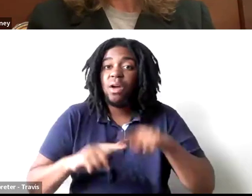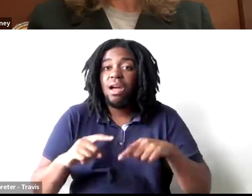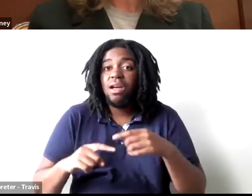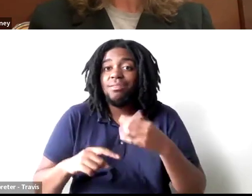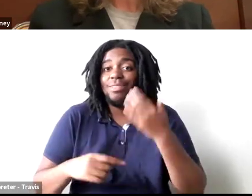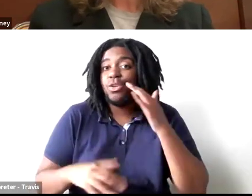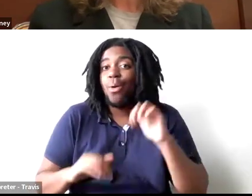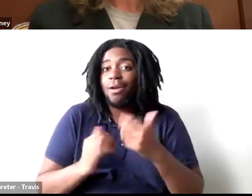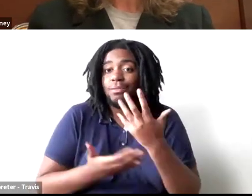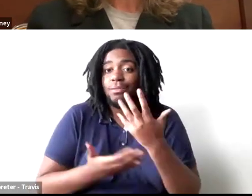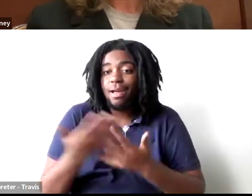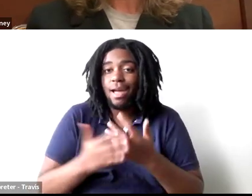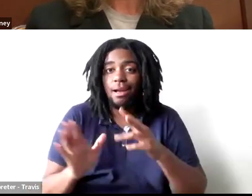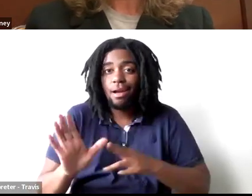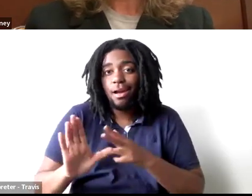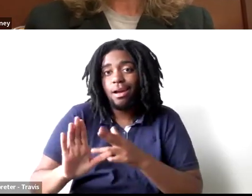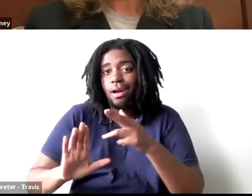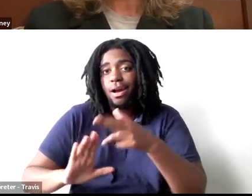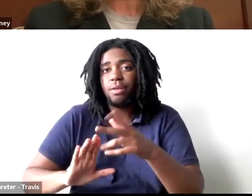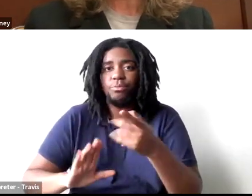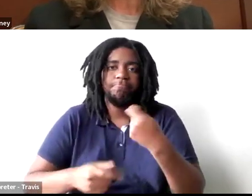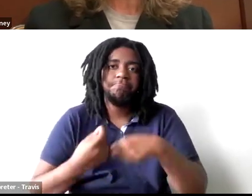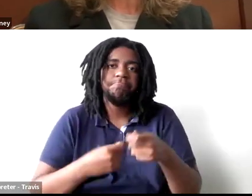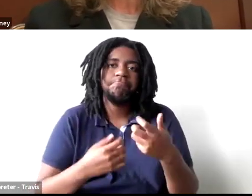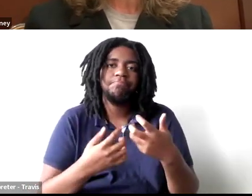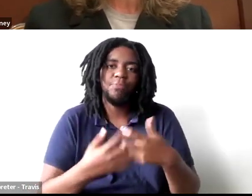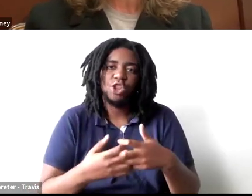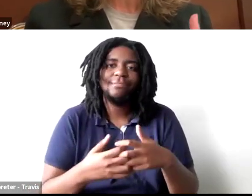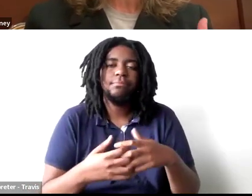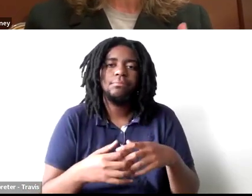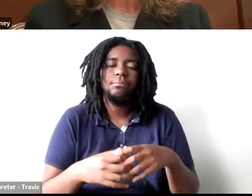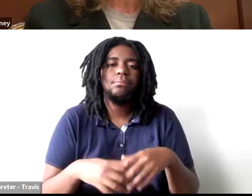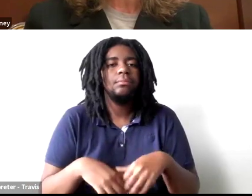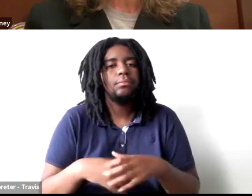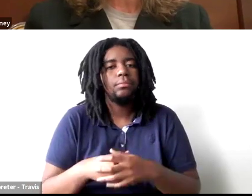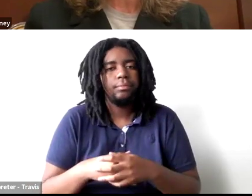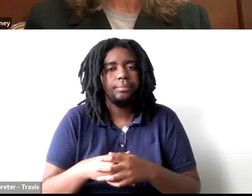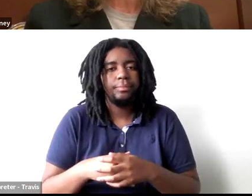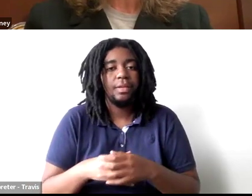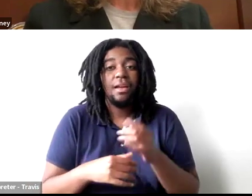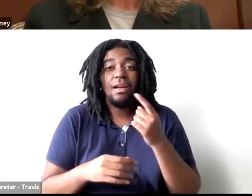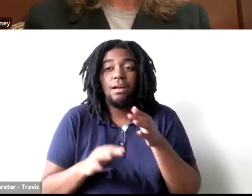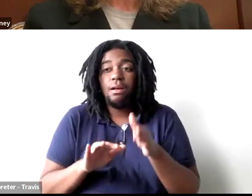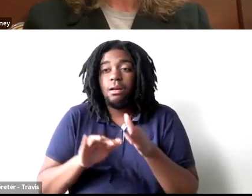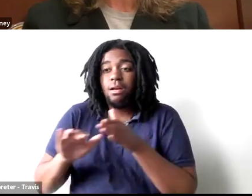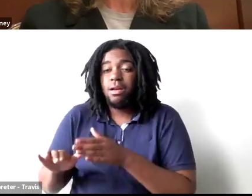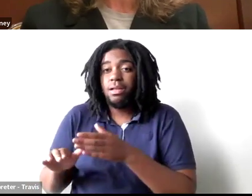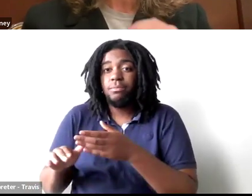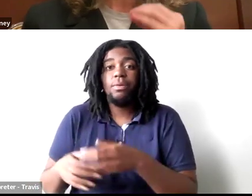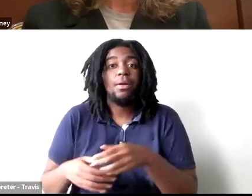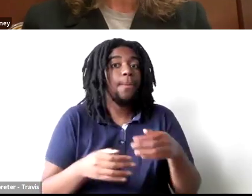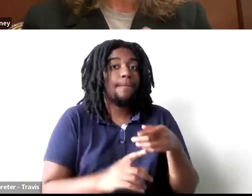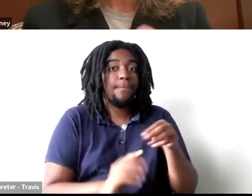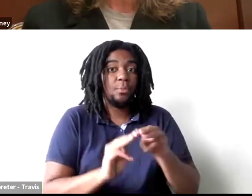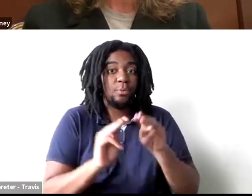to do it. And as for the physiognotrace at the Peale Museum, I think that Charles Wilson Peale